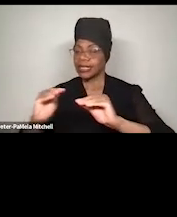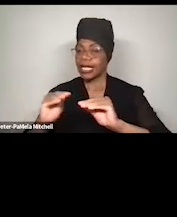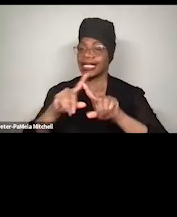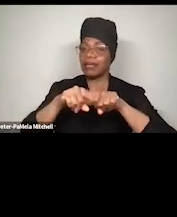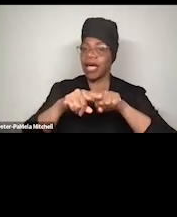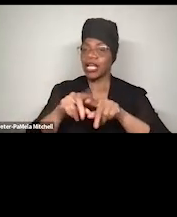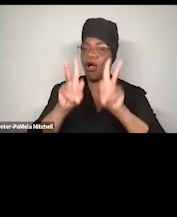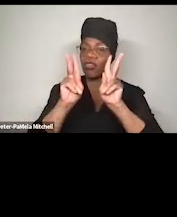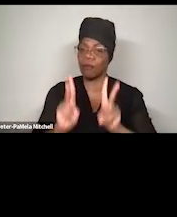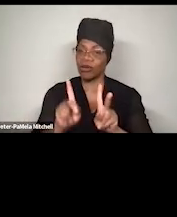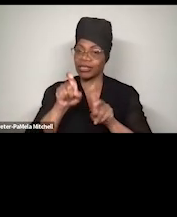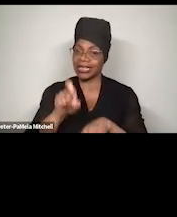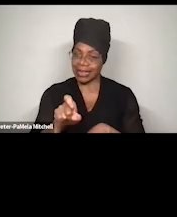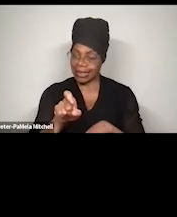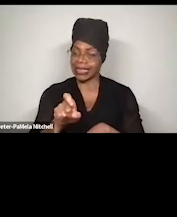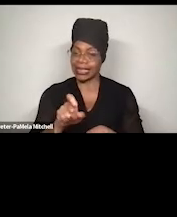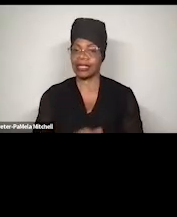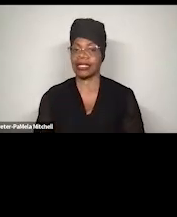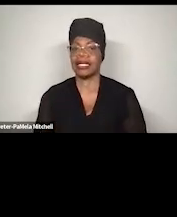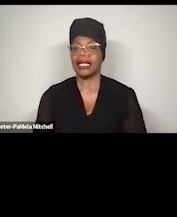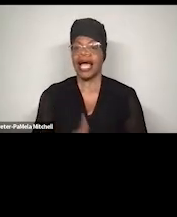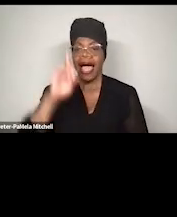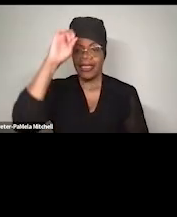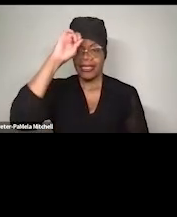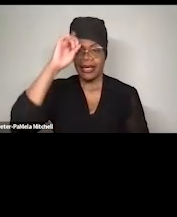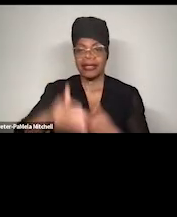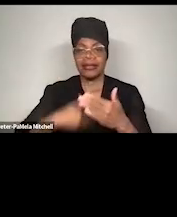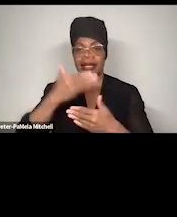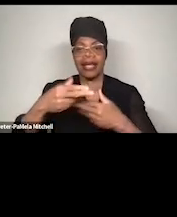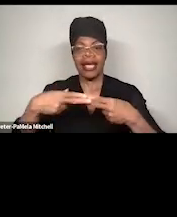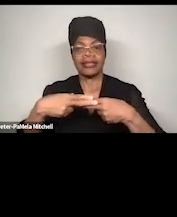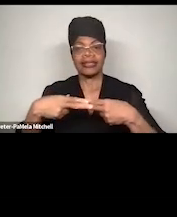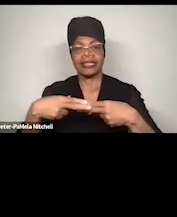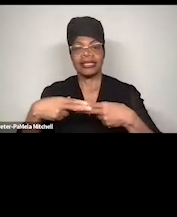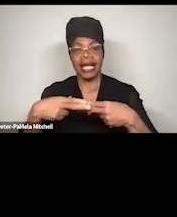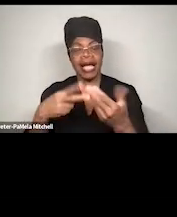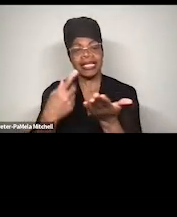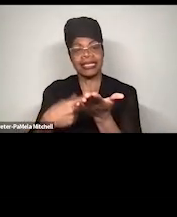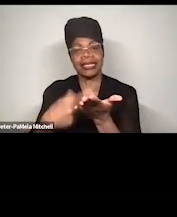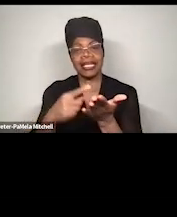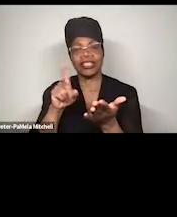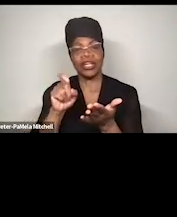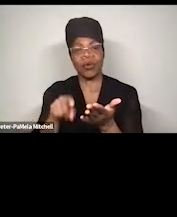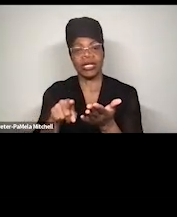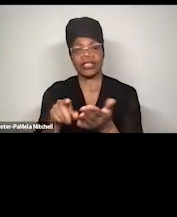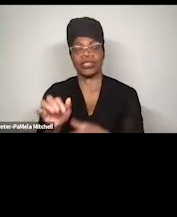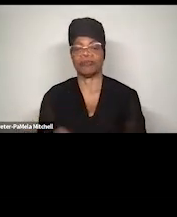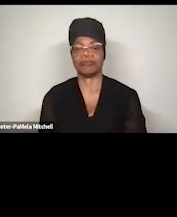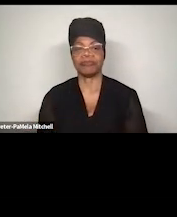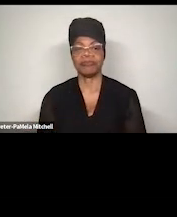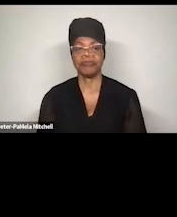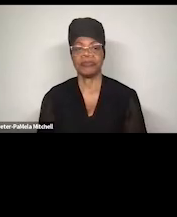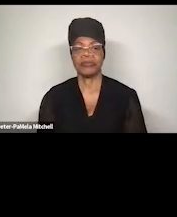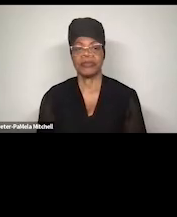needs. So I think the next slide we could go to, and that's just like the discussion and questions. Oh, actually, yeah, we can kind of move